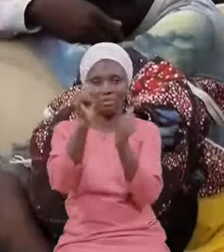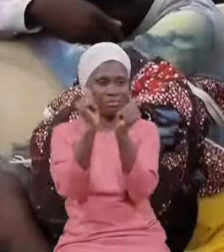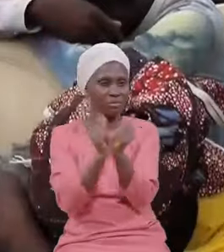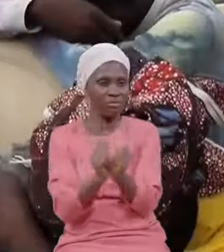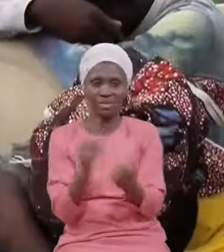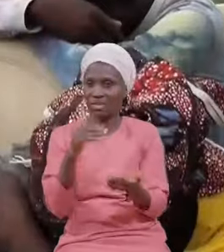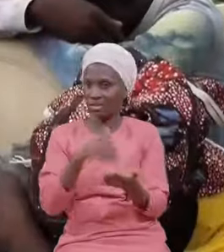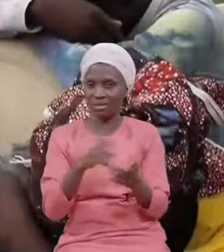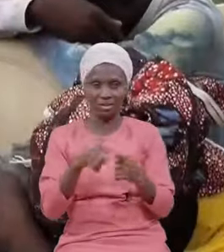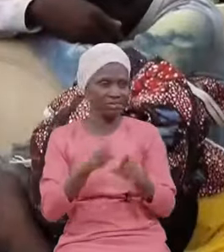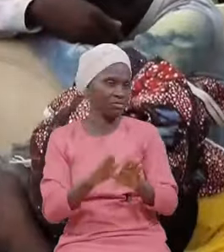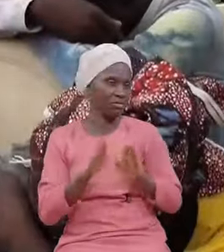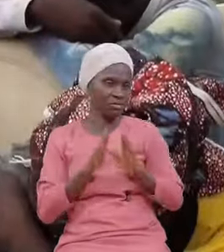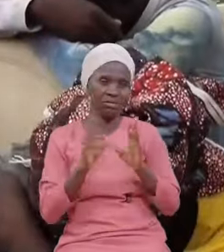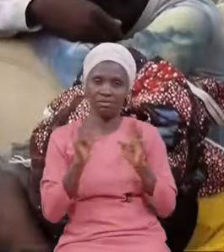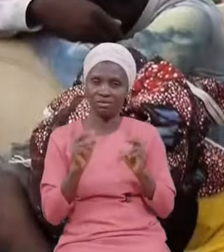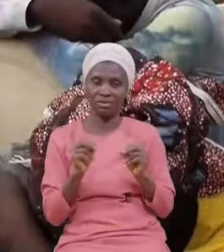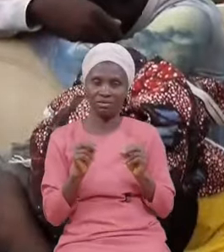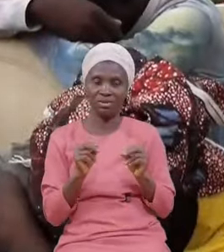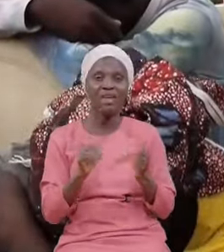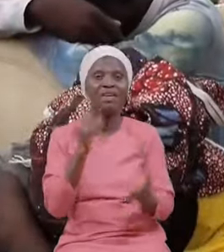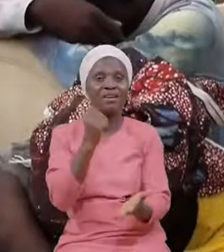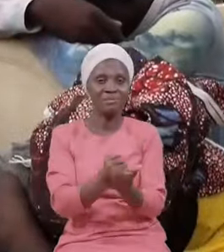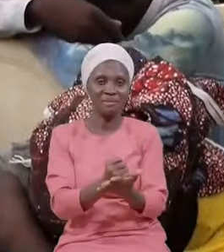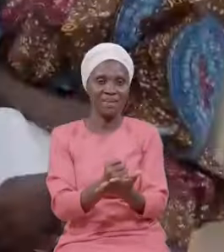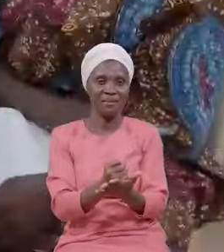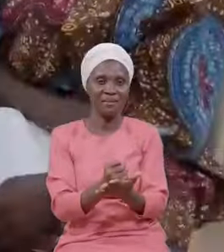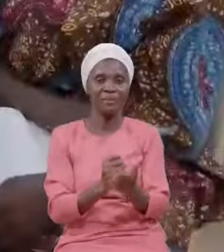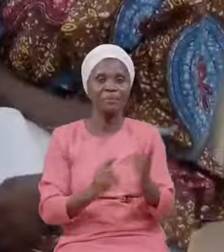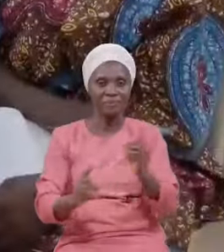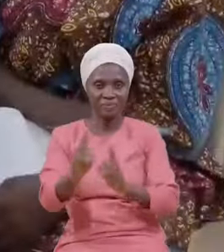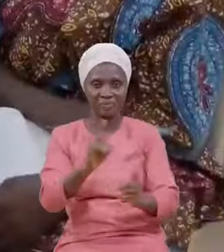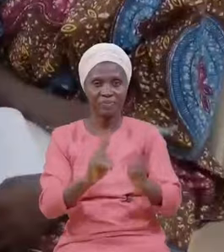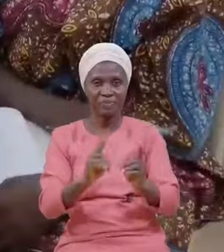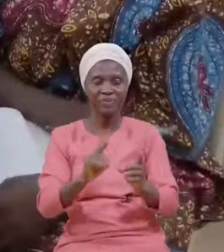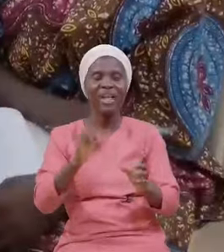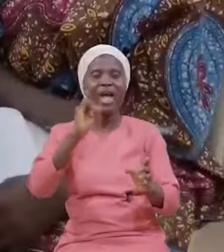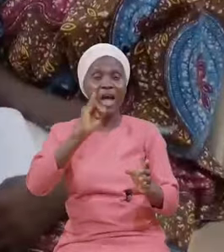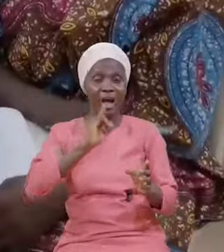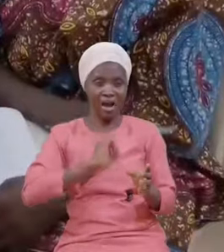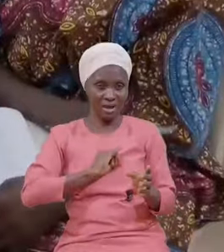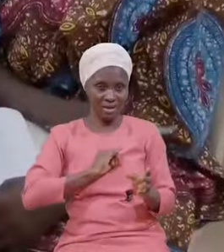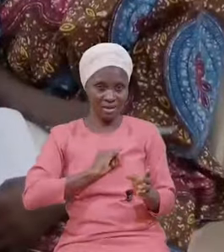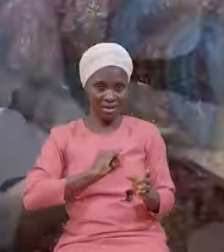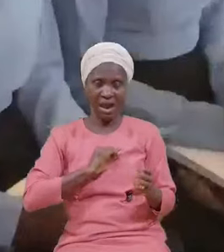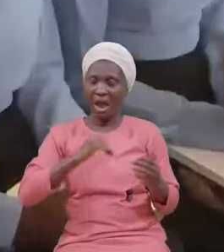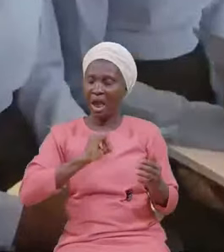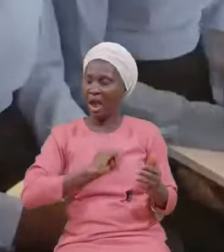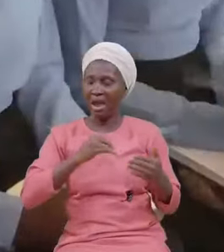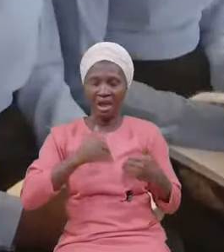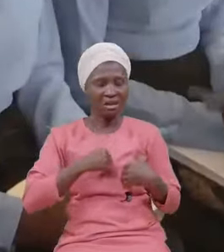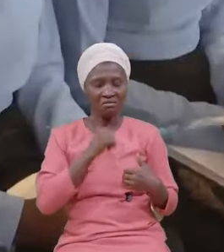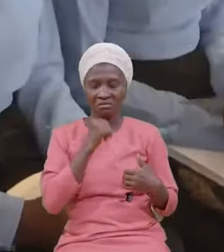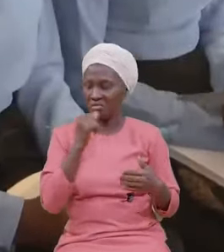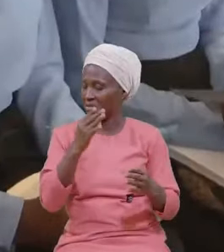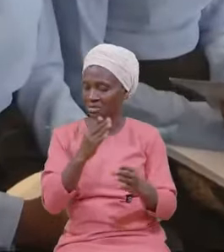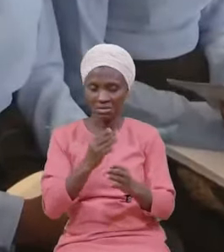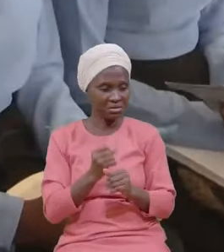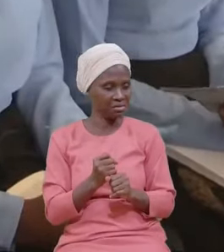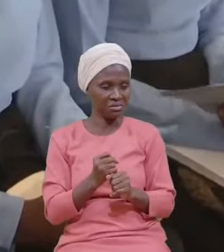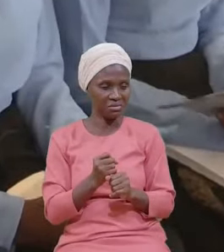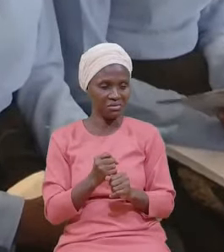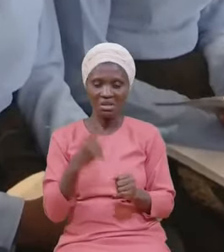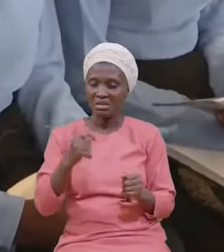there I say that after me I have not received the